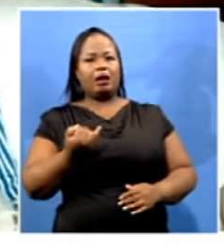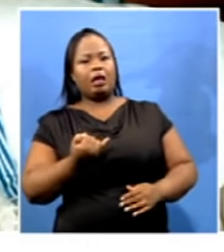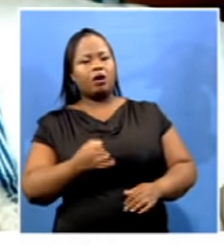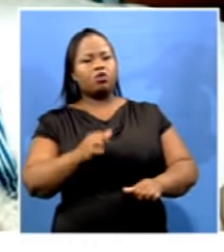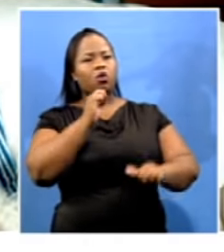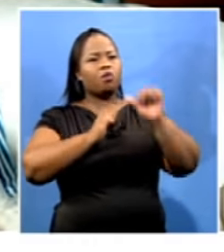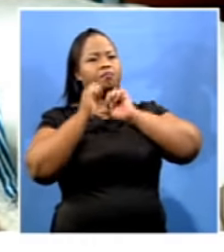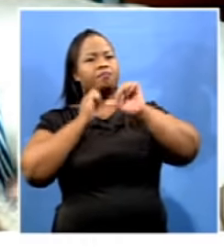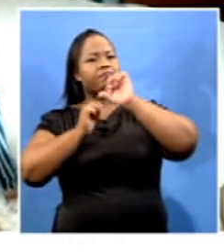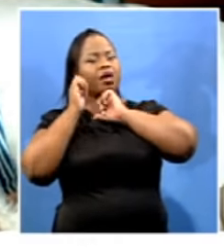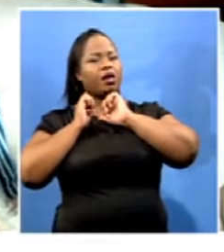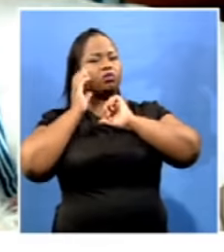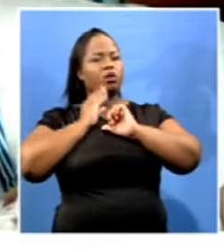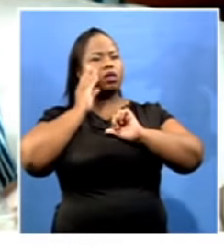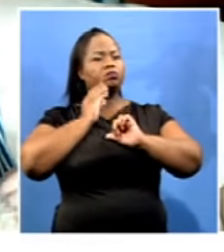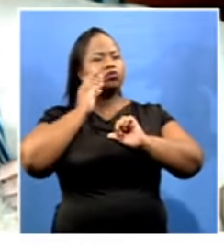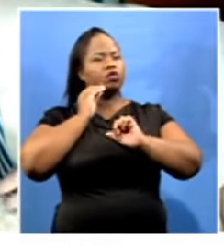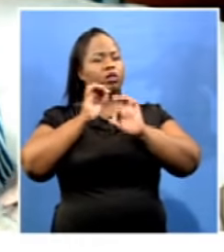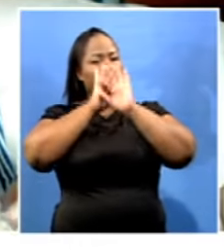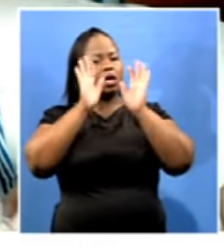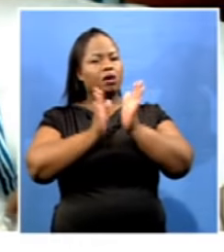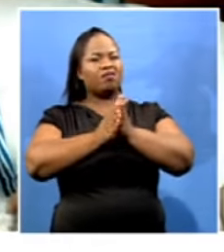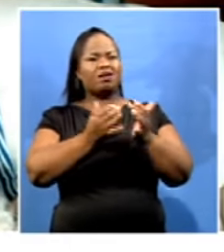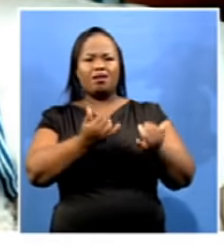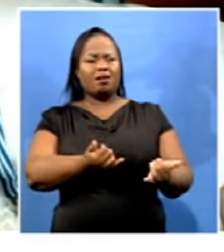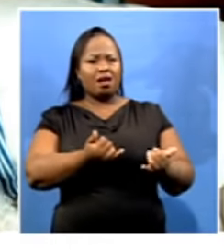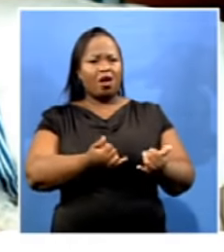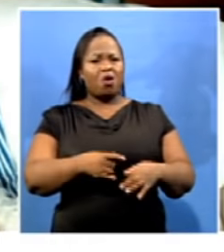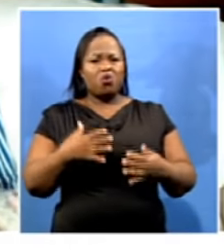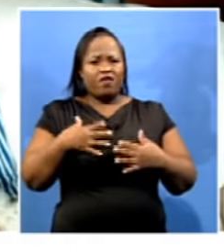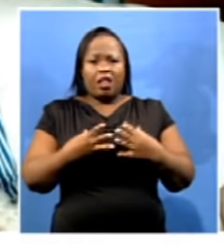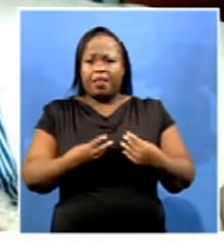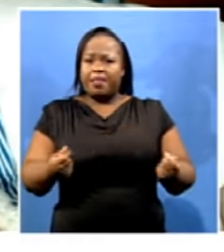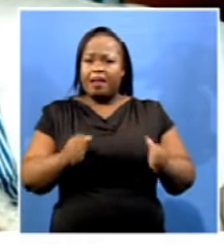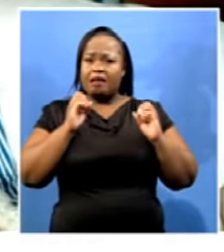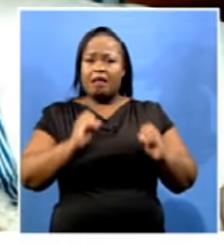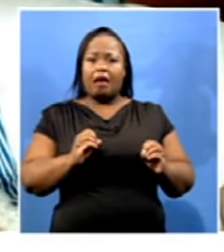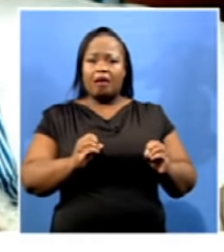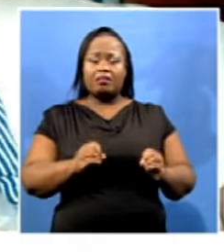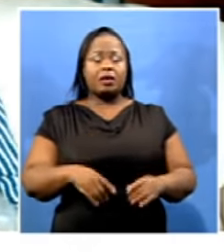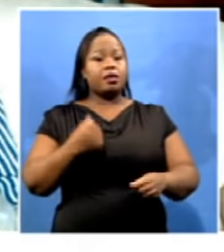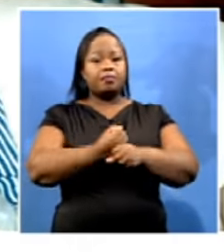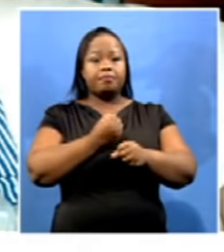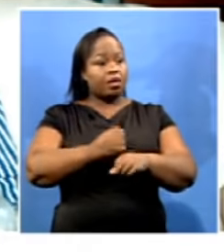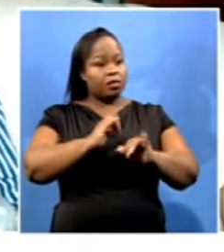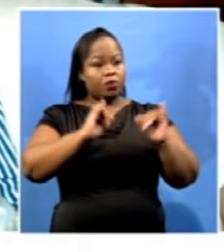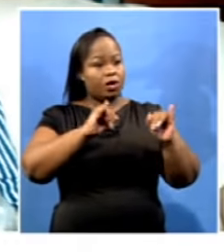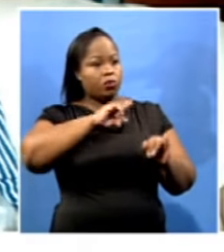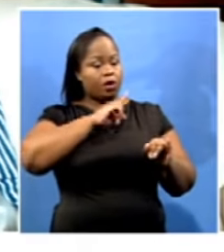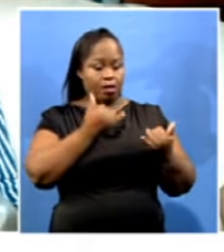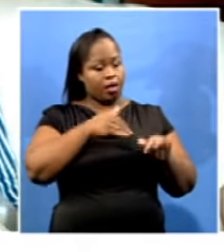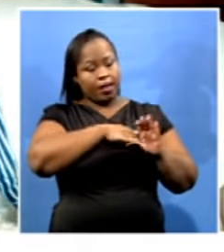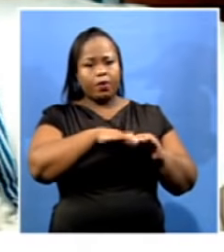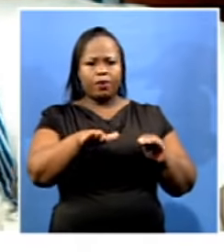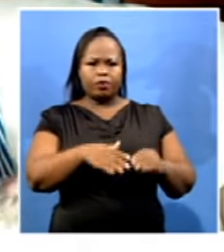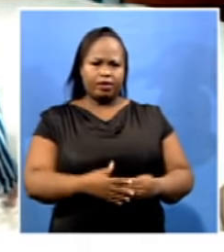you started. So that there's been absolutely no healing for you during this process. In fact, it's made the situation worse.